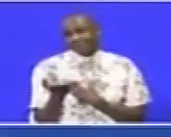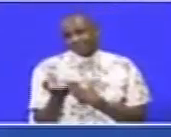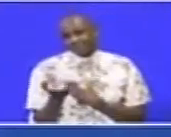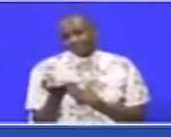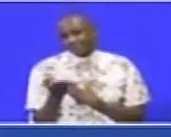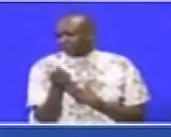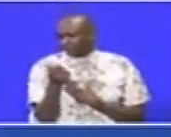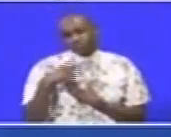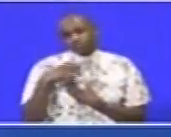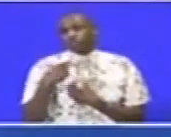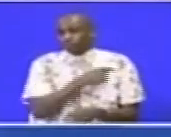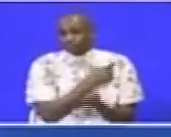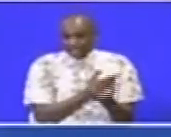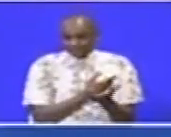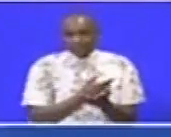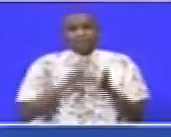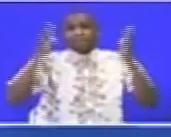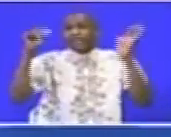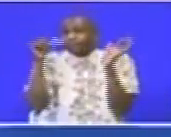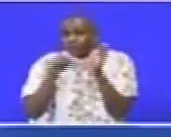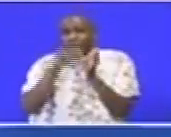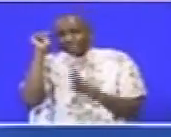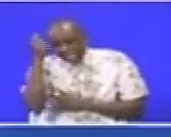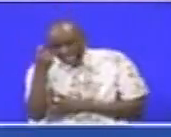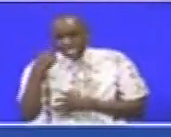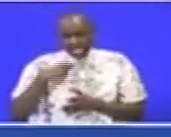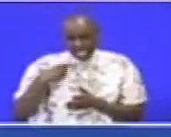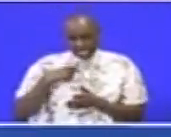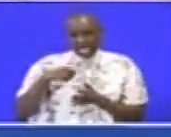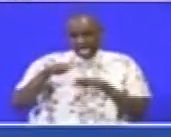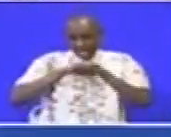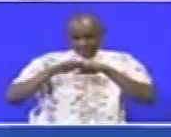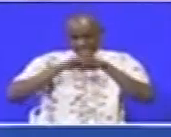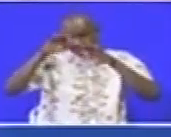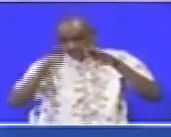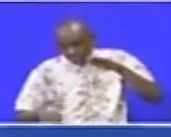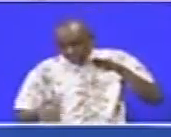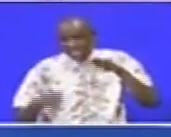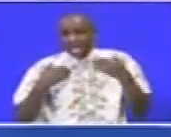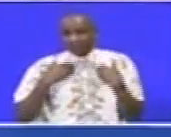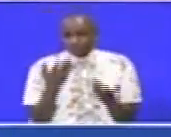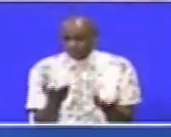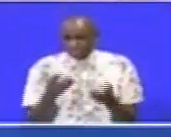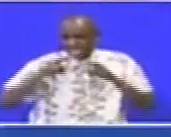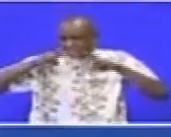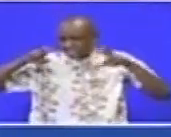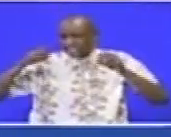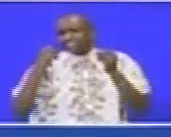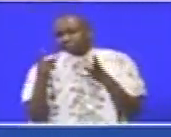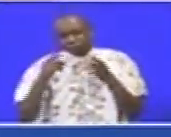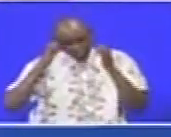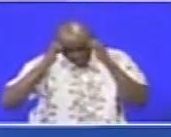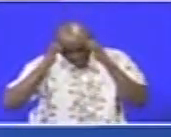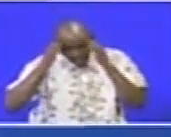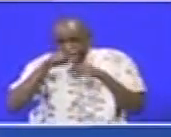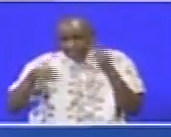we are few. Also a bigger problem in Kenya and sub-Saharan Africa, a wider gap in research. Very few studies have